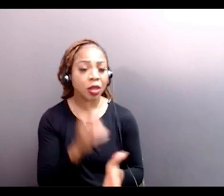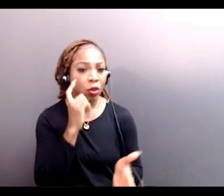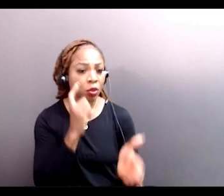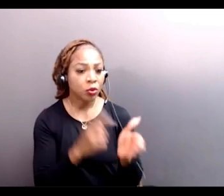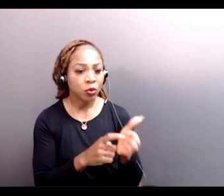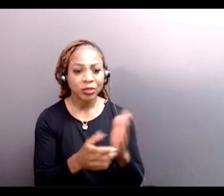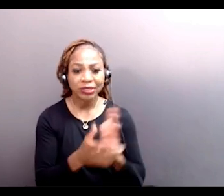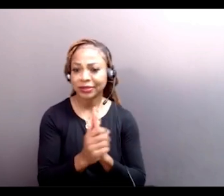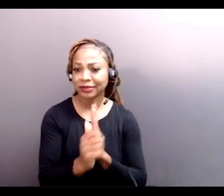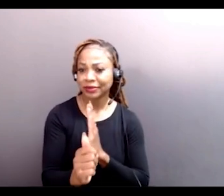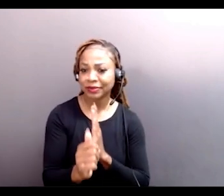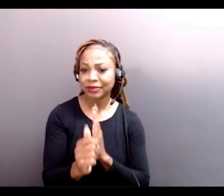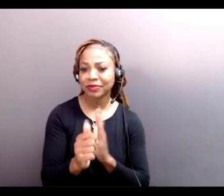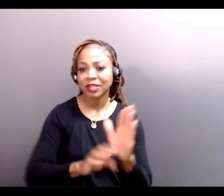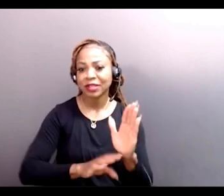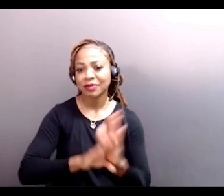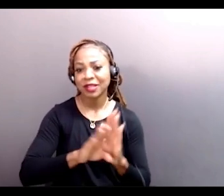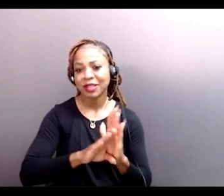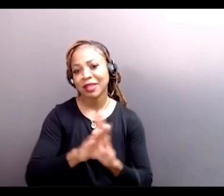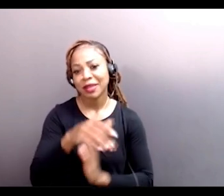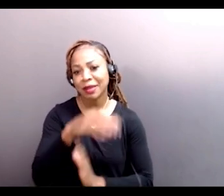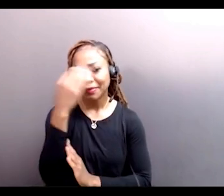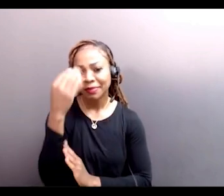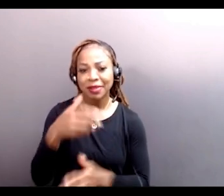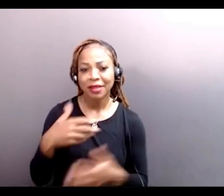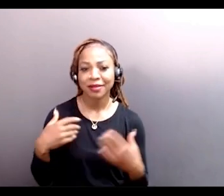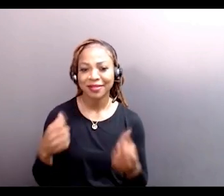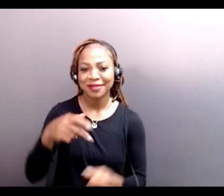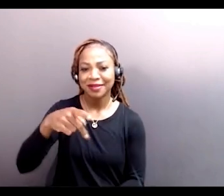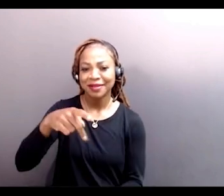use the competencies in the development of the Black Health Primer.